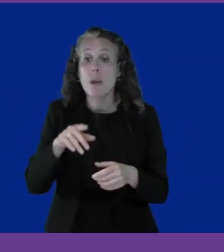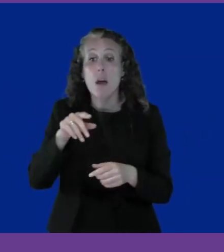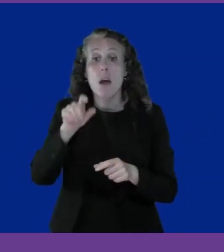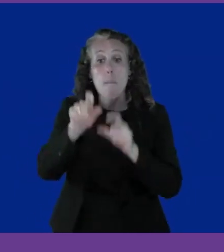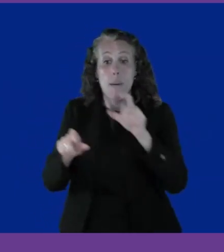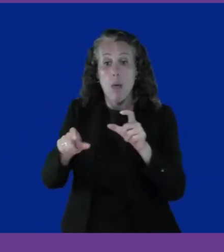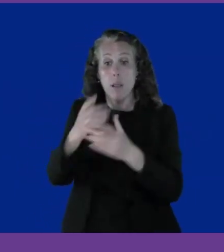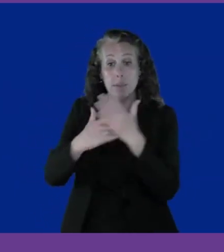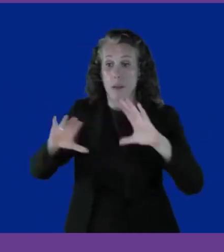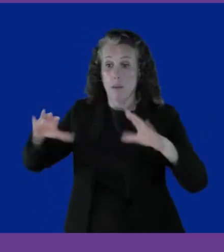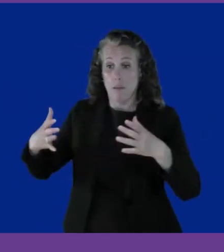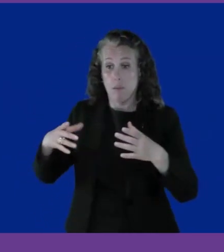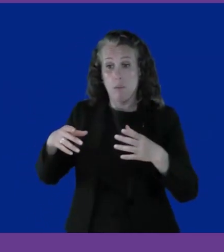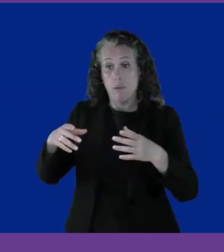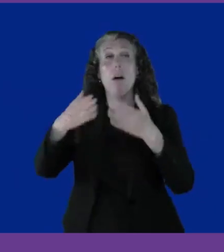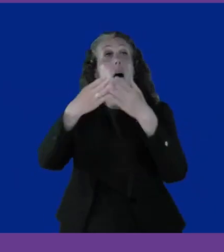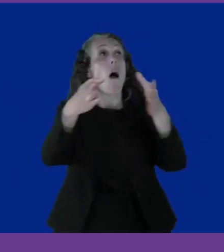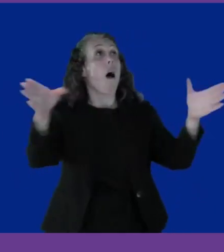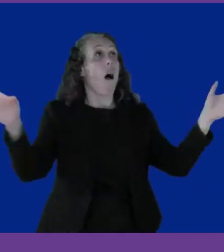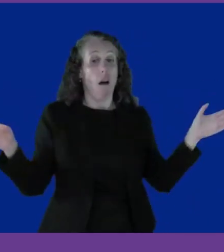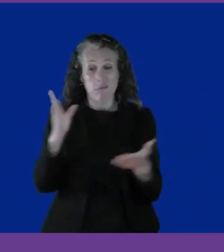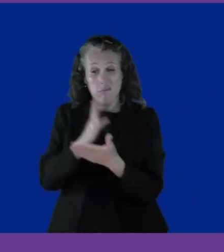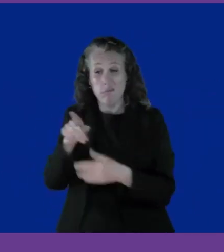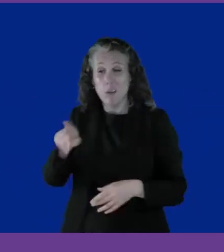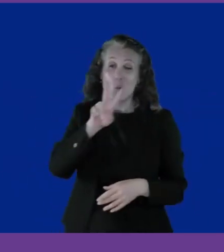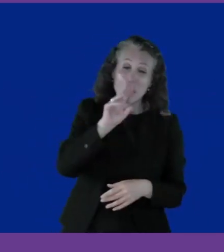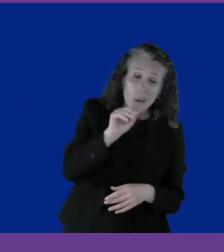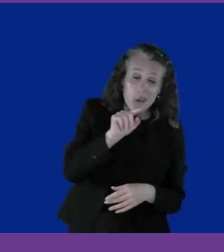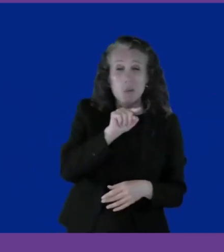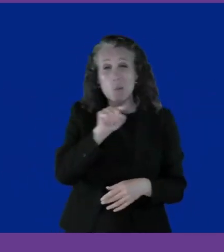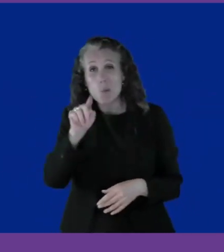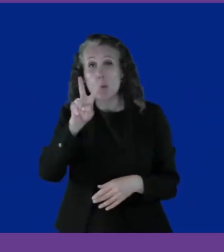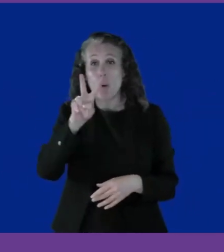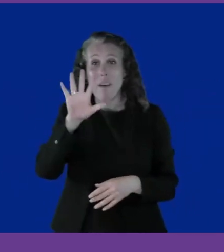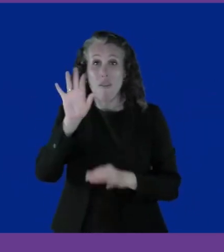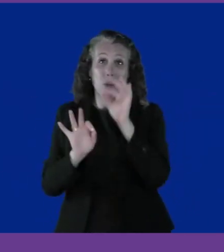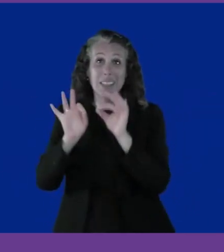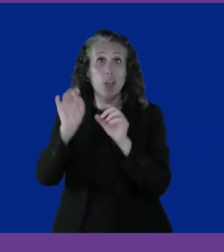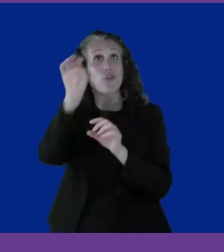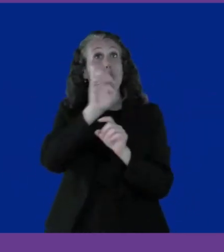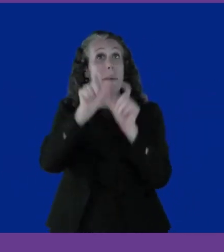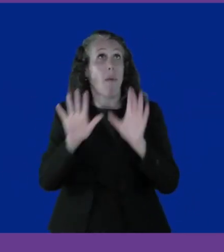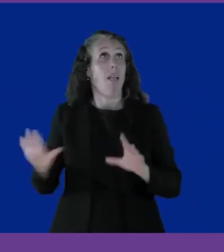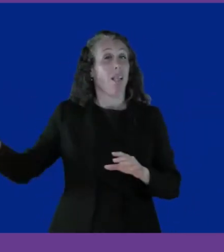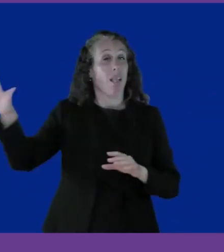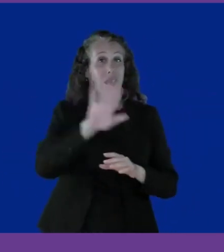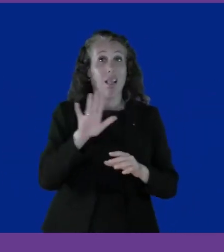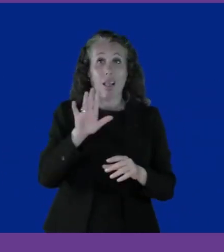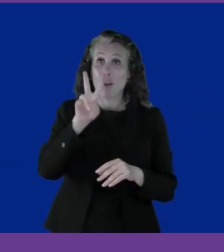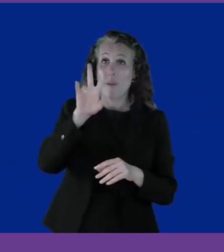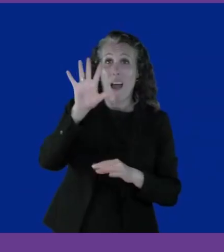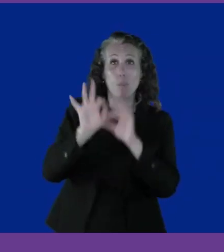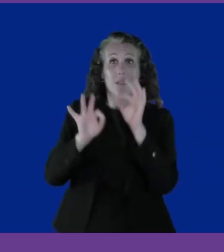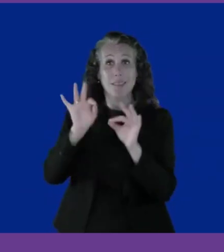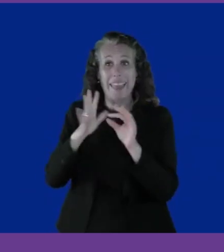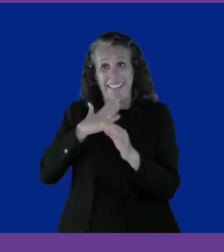represent between 20 and 25% of the European population. I will dare even to ask you to